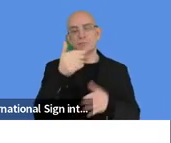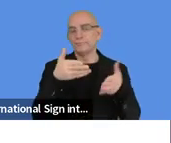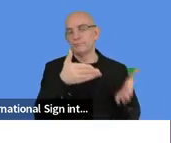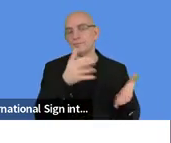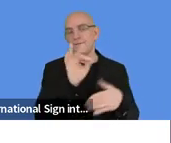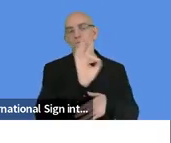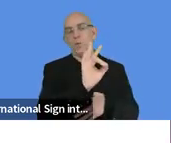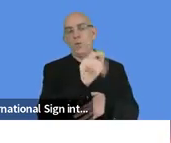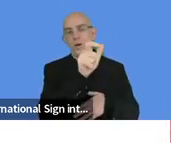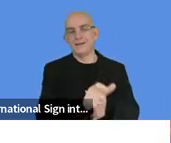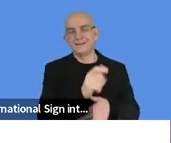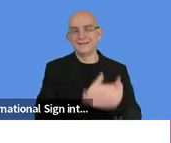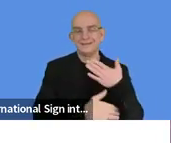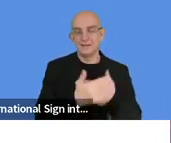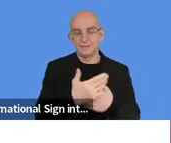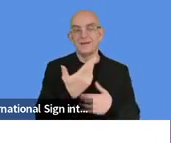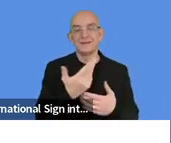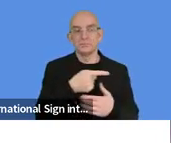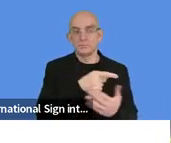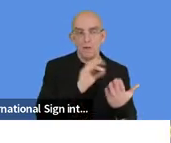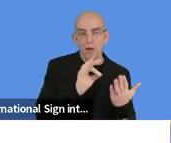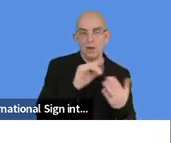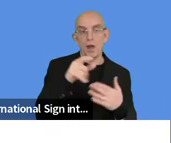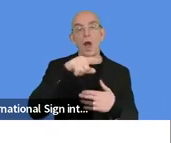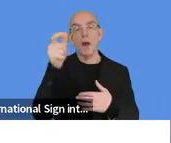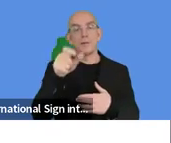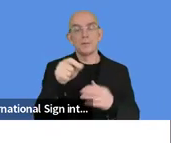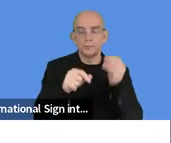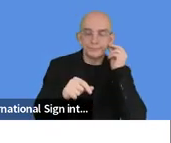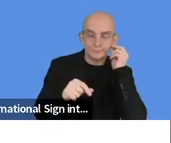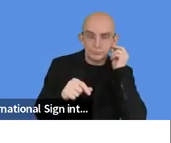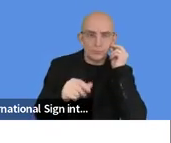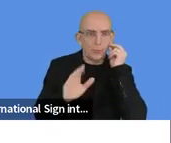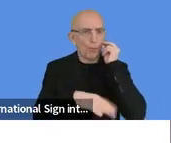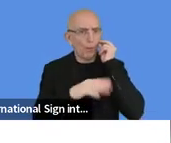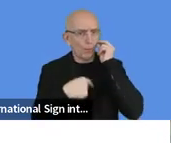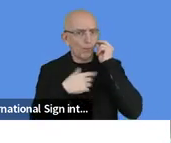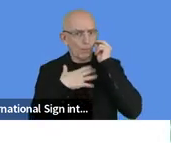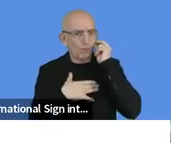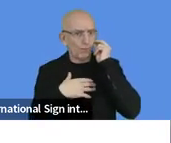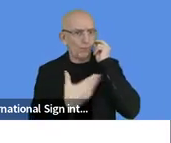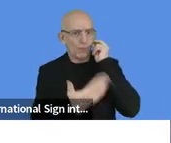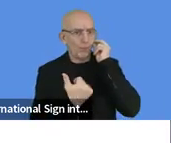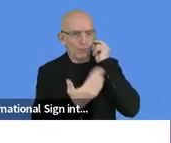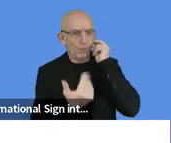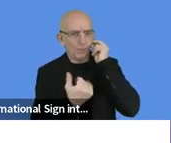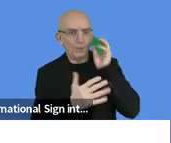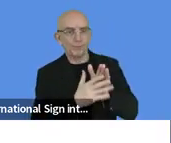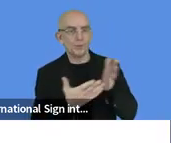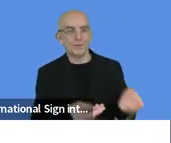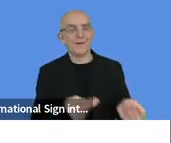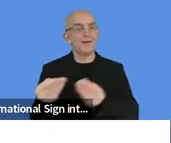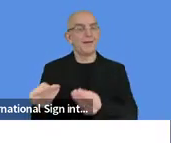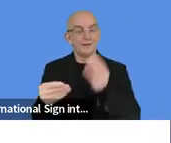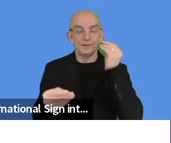every mobile phone and a lot of computers. Things even as basic as the keyboard or the typewriter started originally for persons